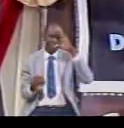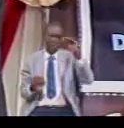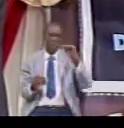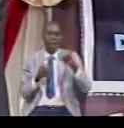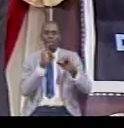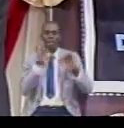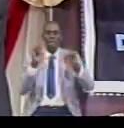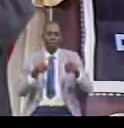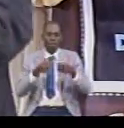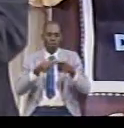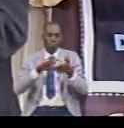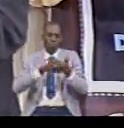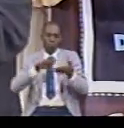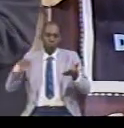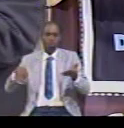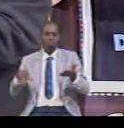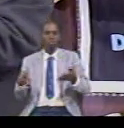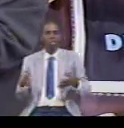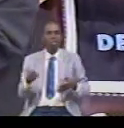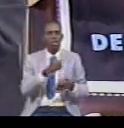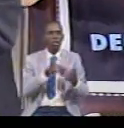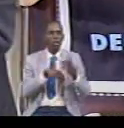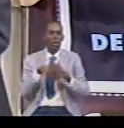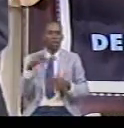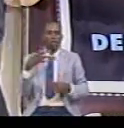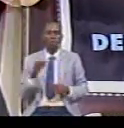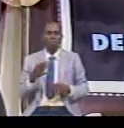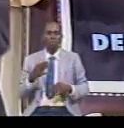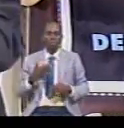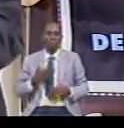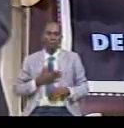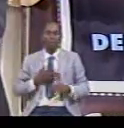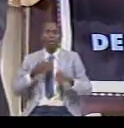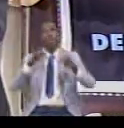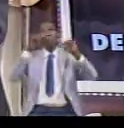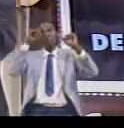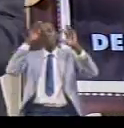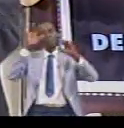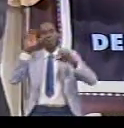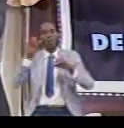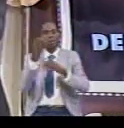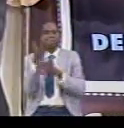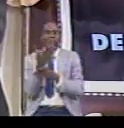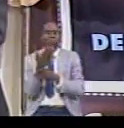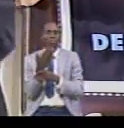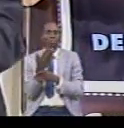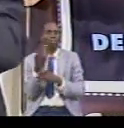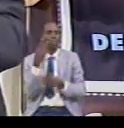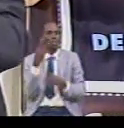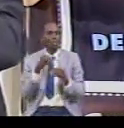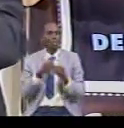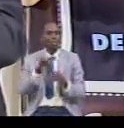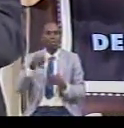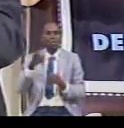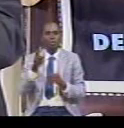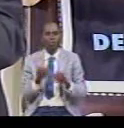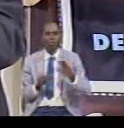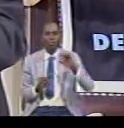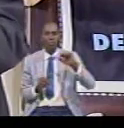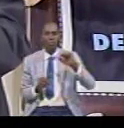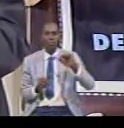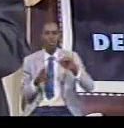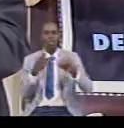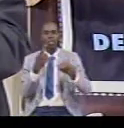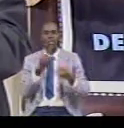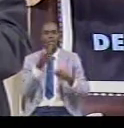pluck them out of my Father's hand. They belong to the Lord. Look at John chapter 15. The proof